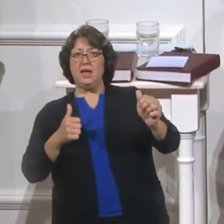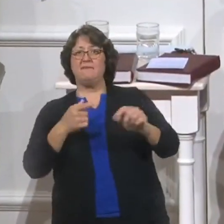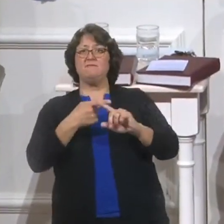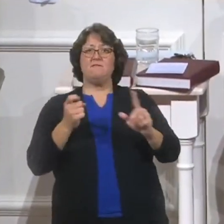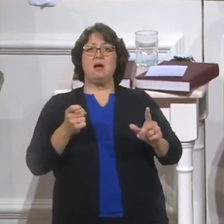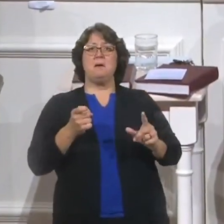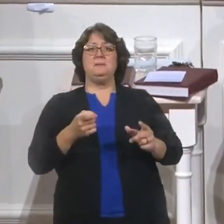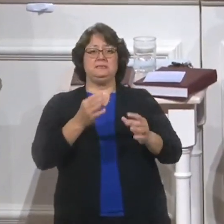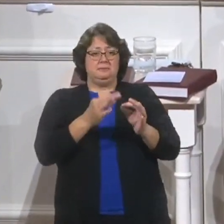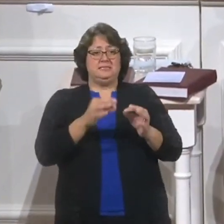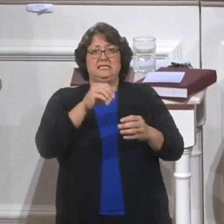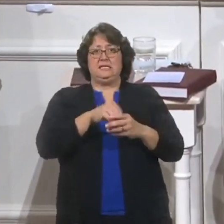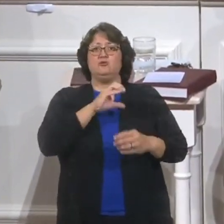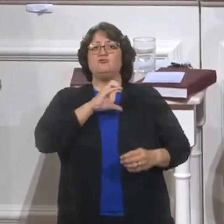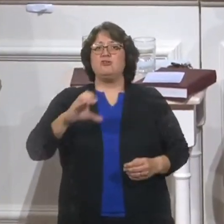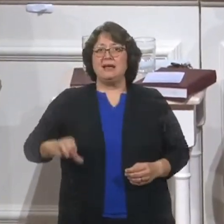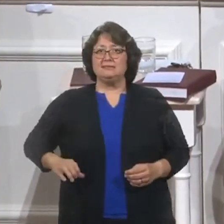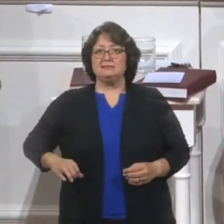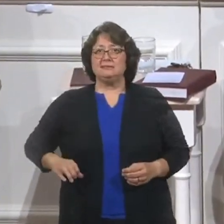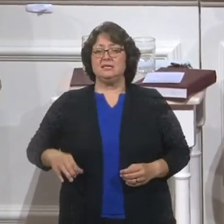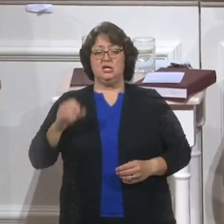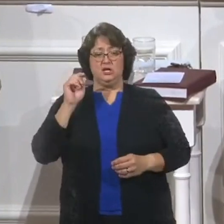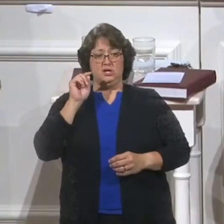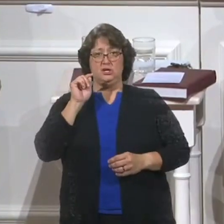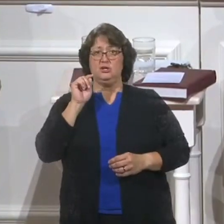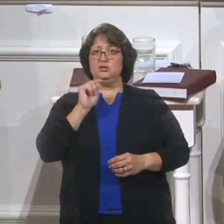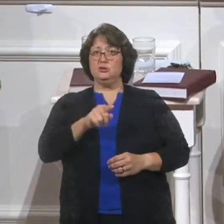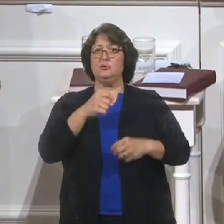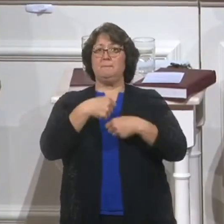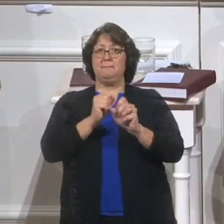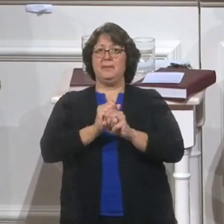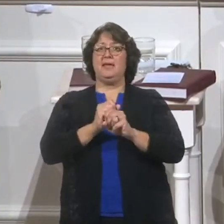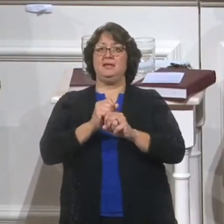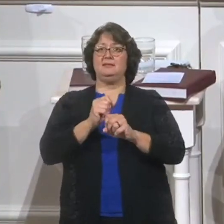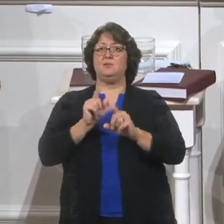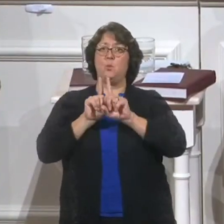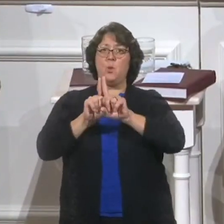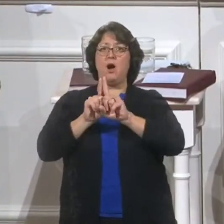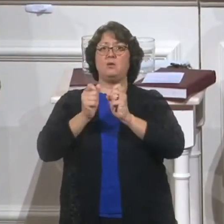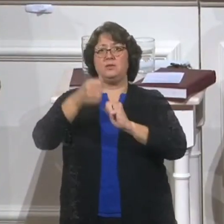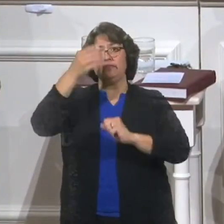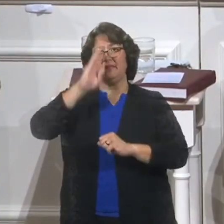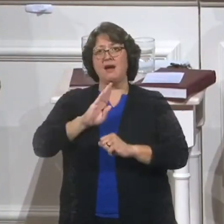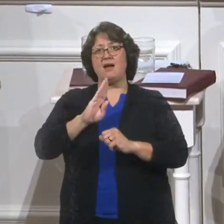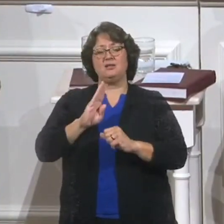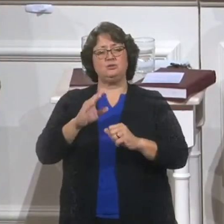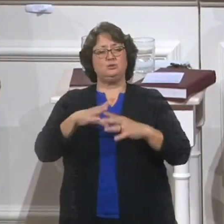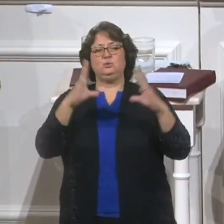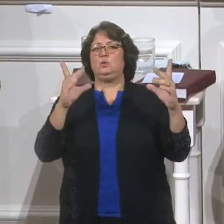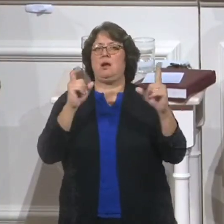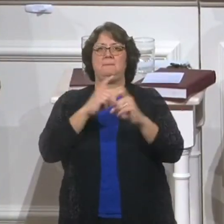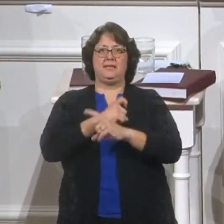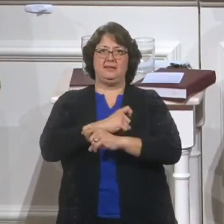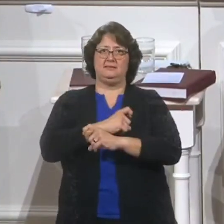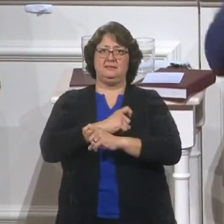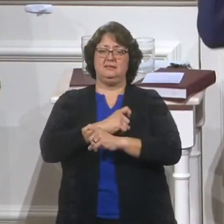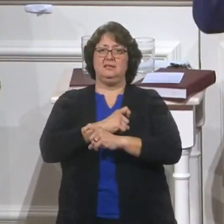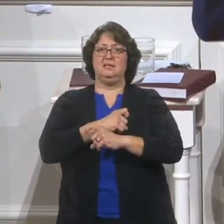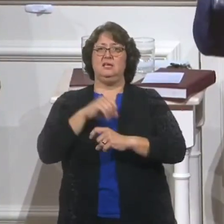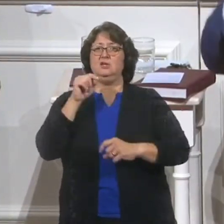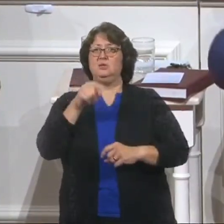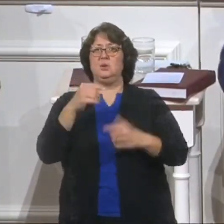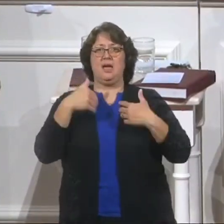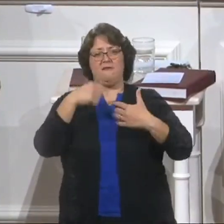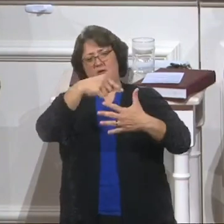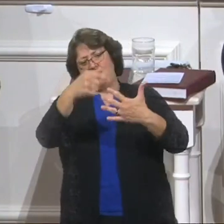simplicity that is in Christ. You've made the walk with God too complicated. And you've got all